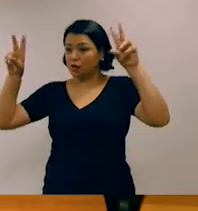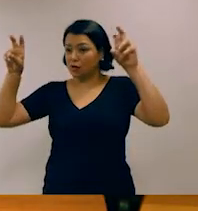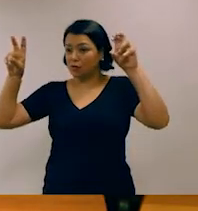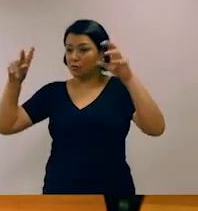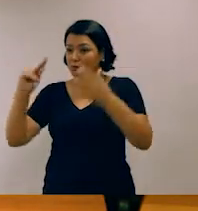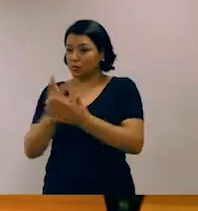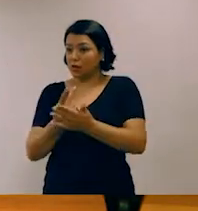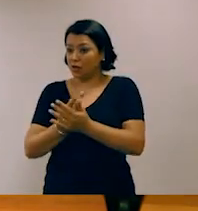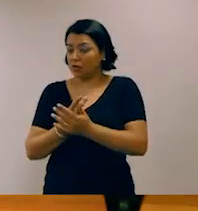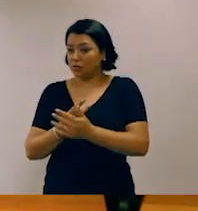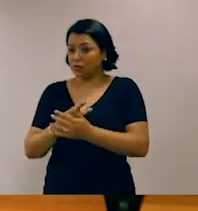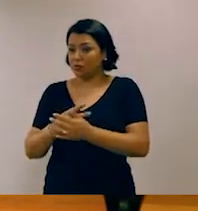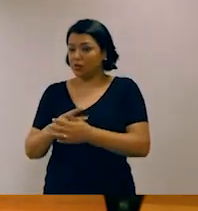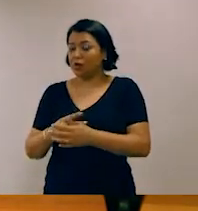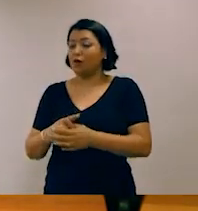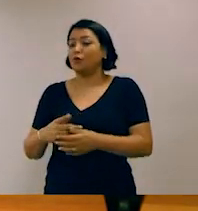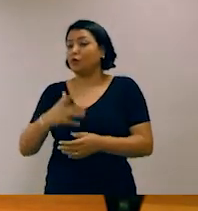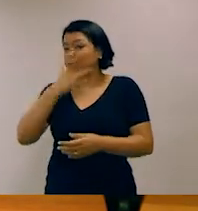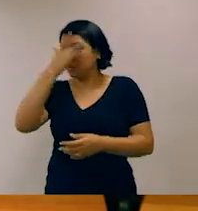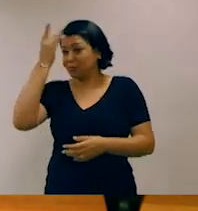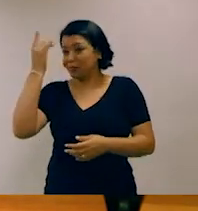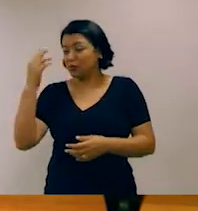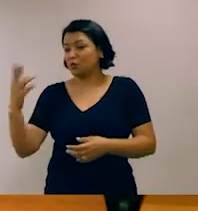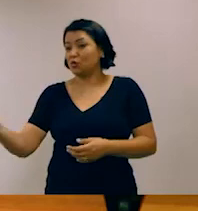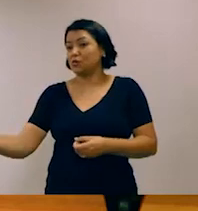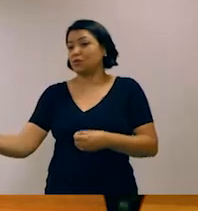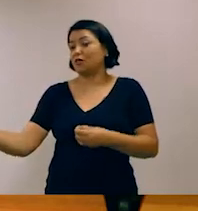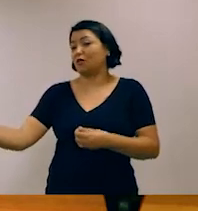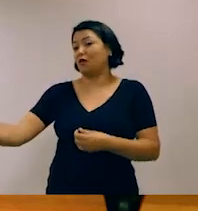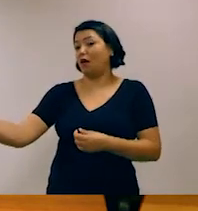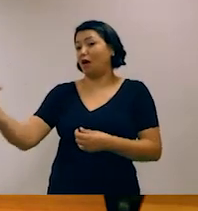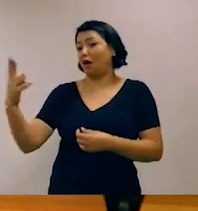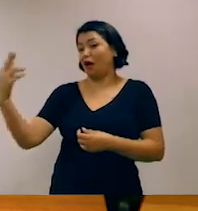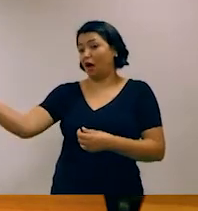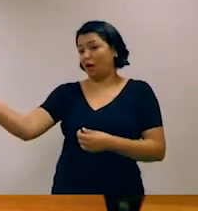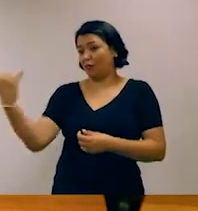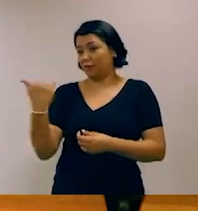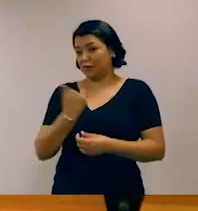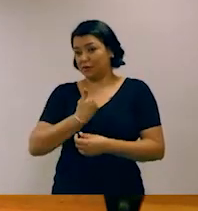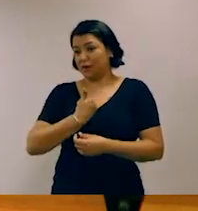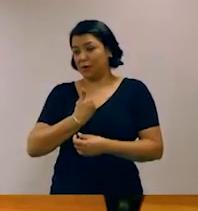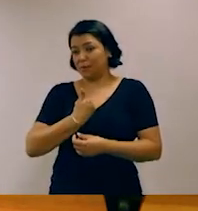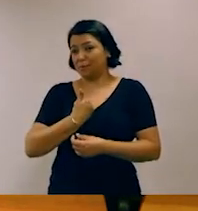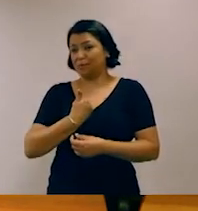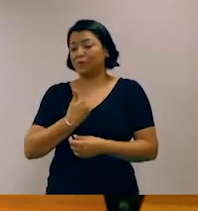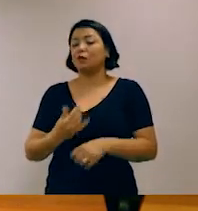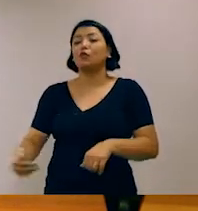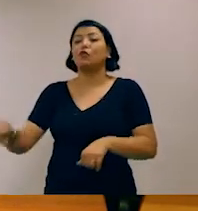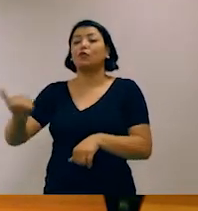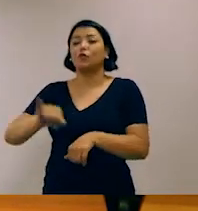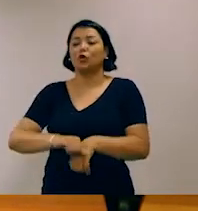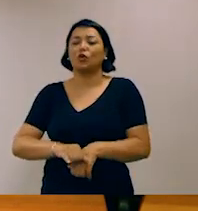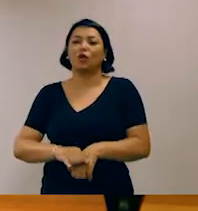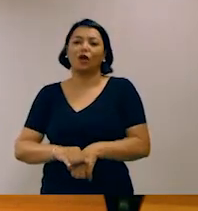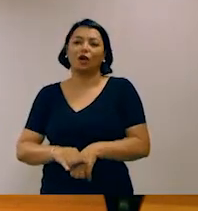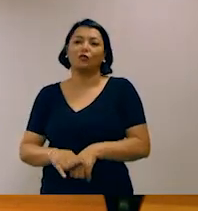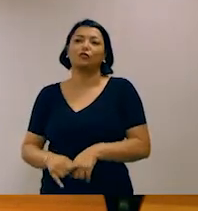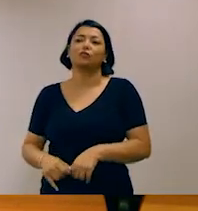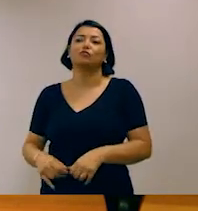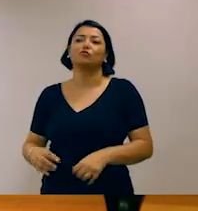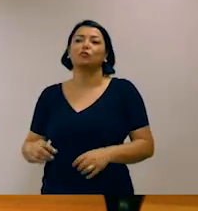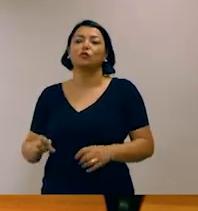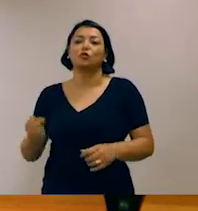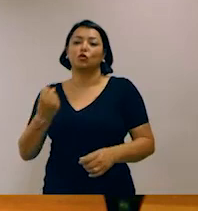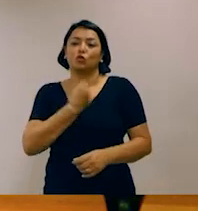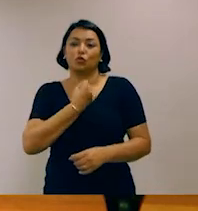To my knowledge, and so the clients, they collected the information, and this was excellent, and they got it from the code.